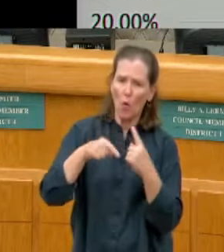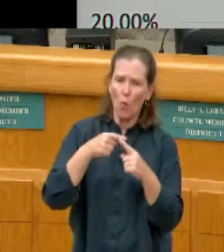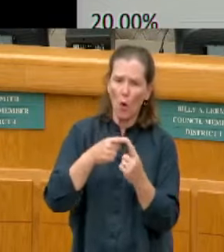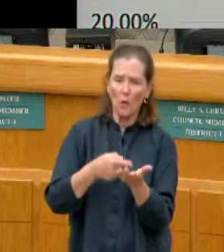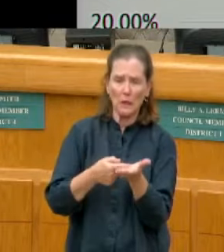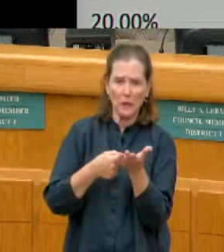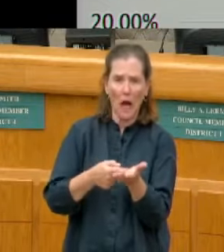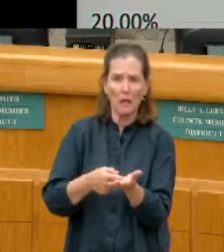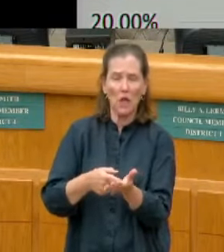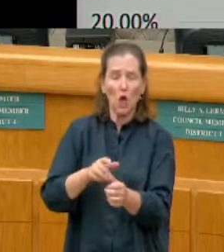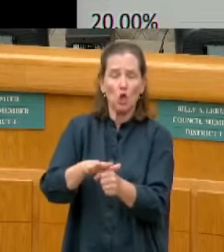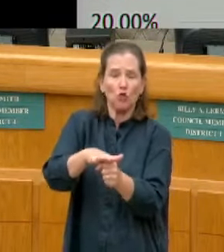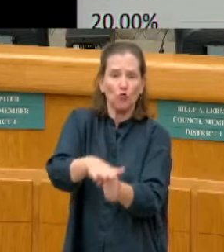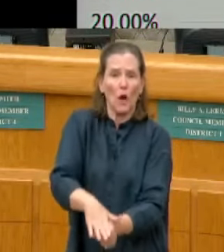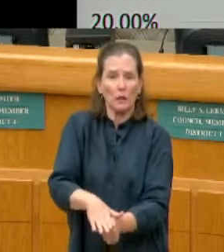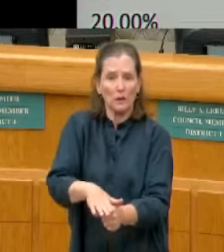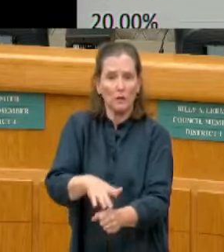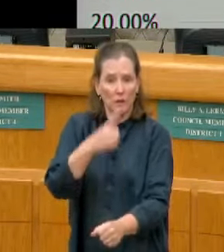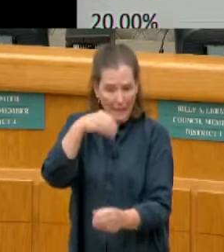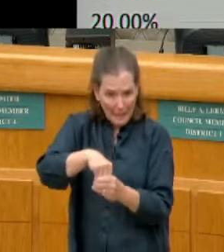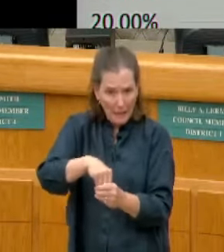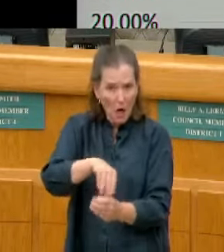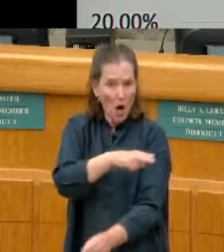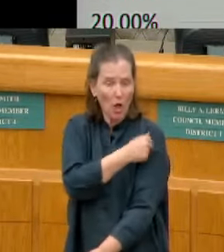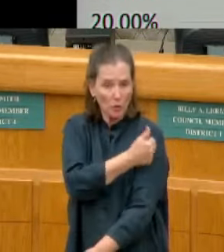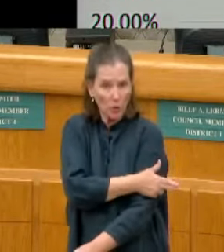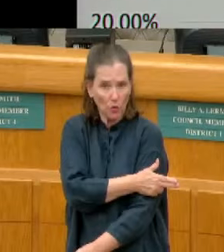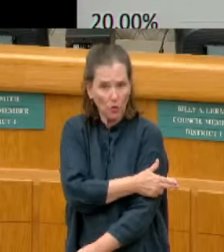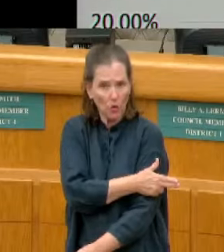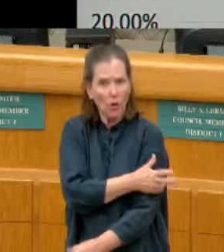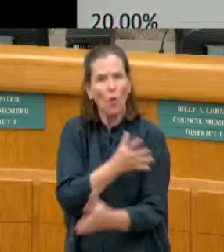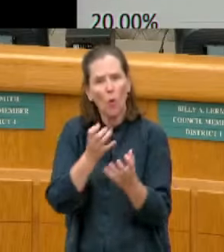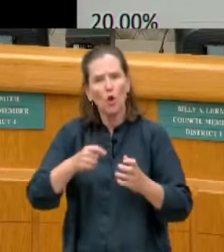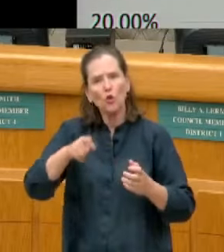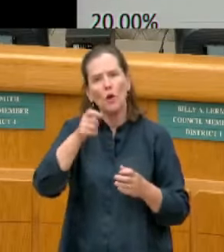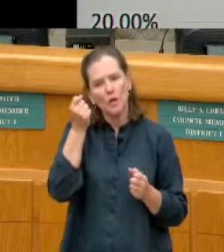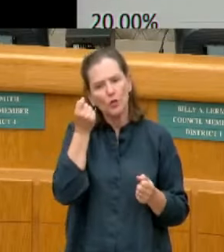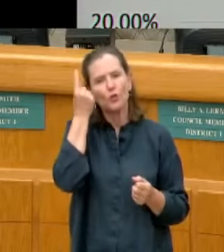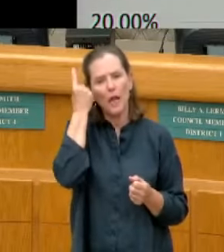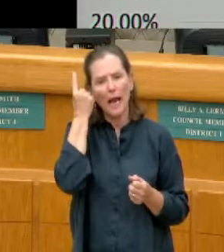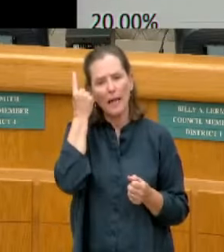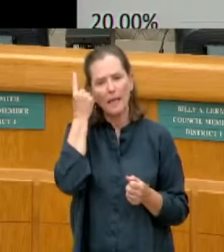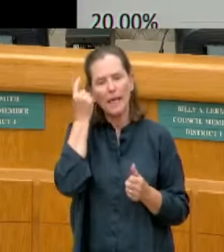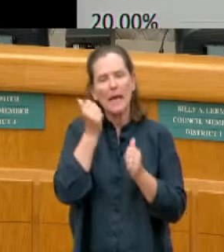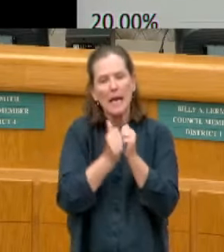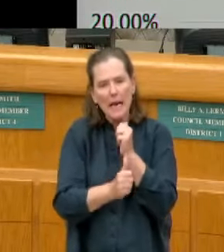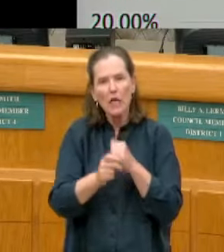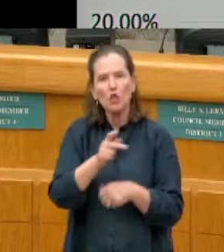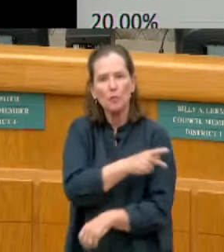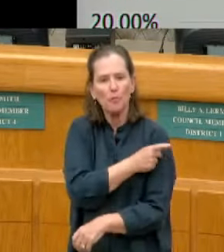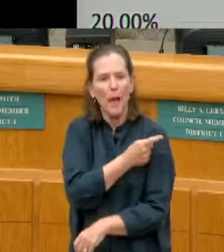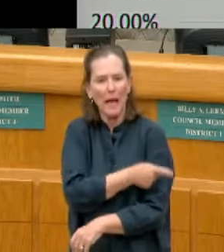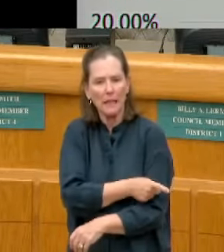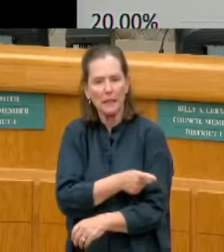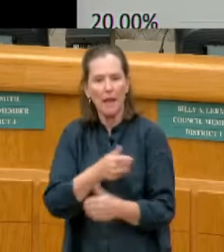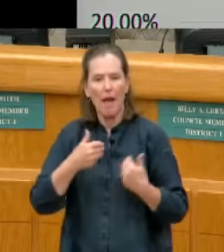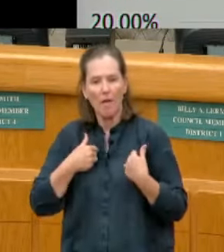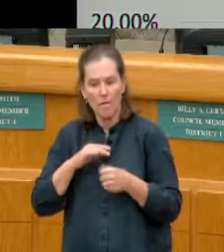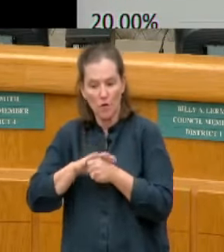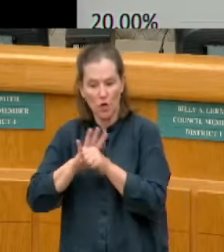stress, and I want everyone to understand what is stressful about it. Patient for patient, COVID patients place a greater